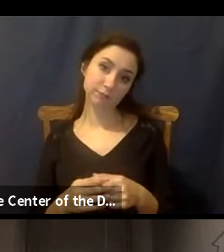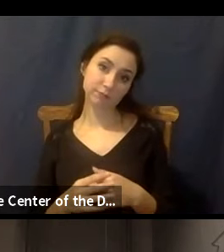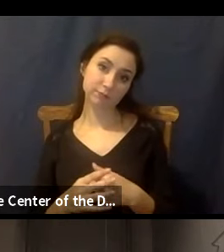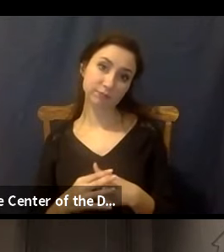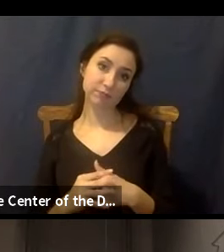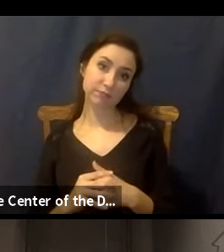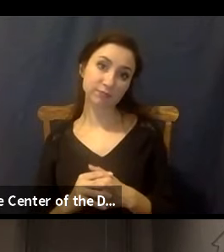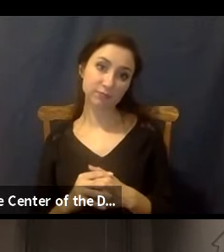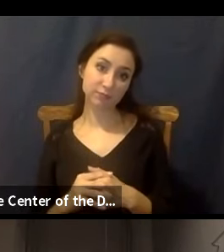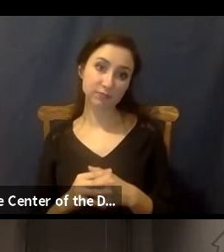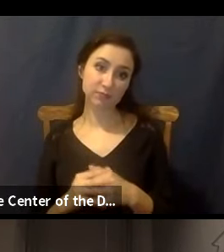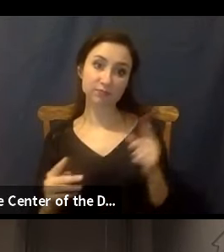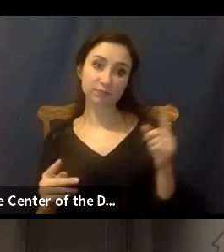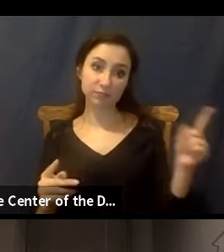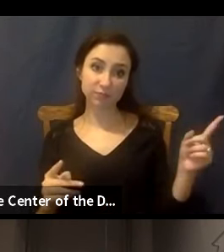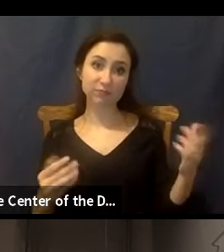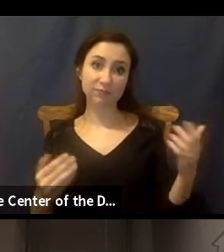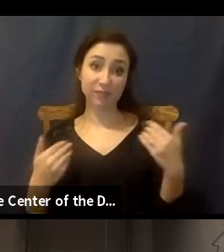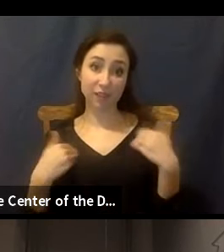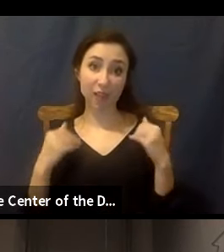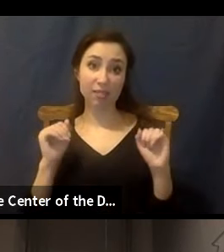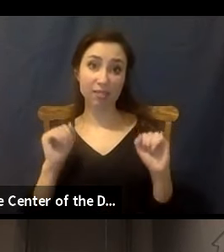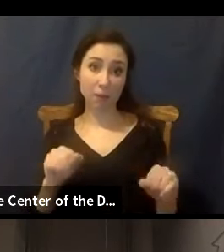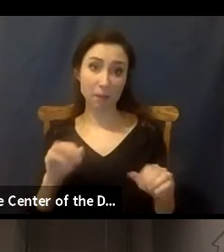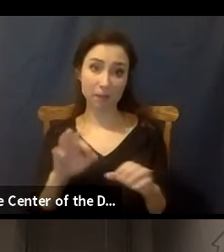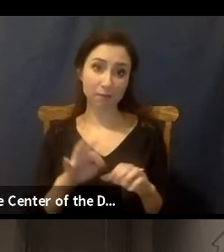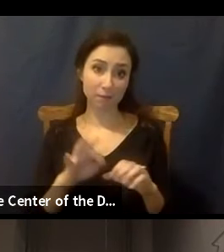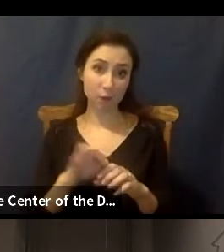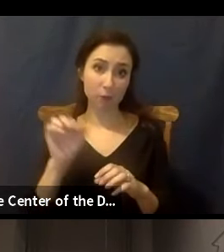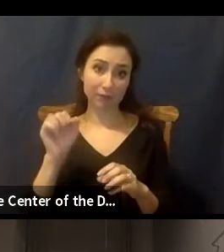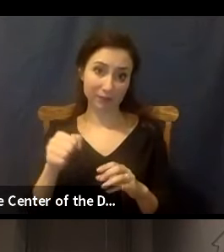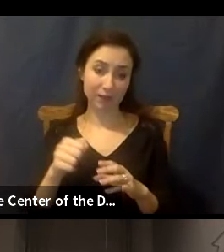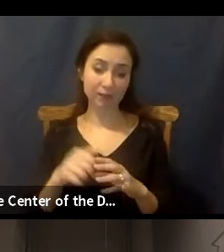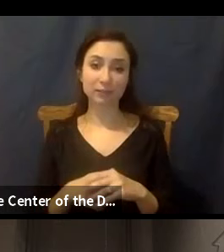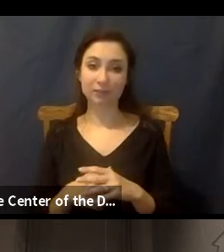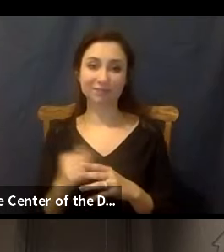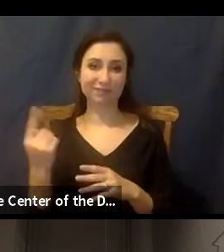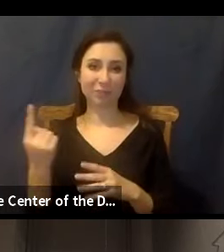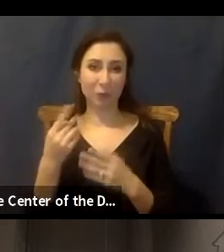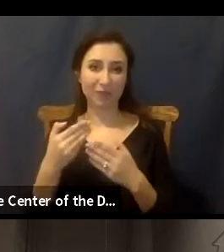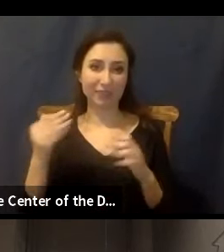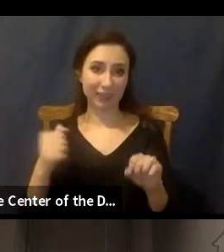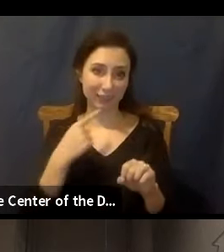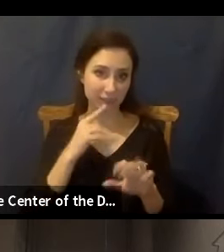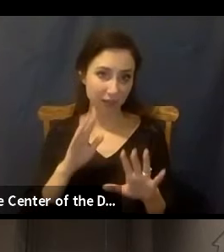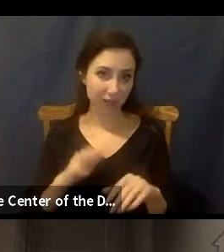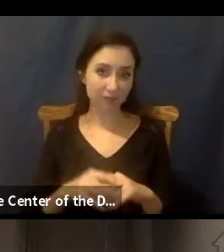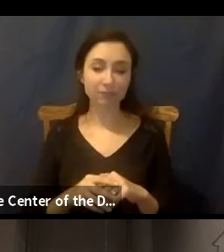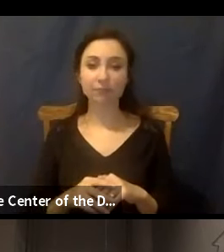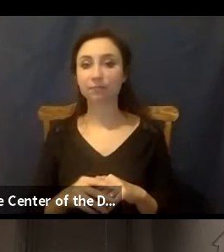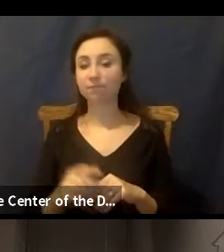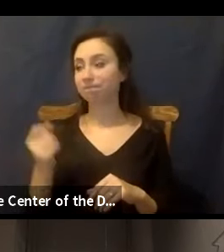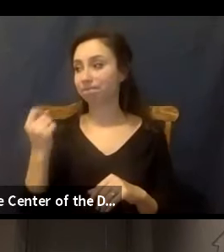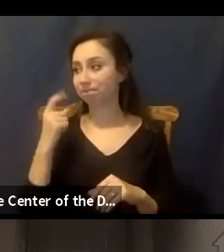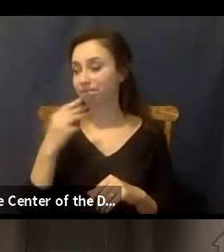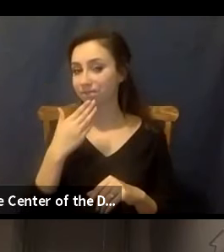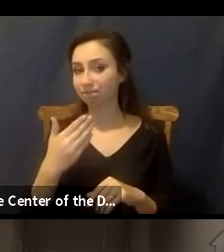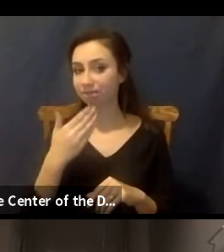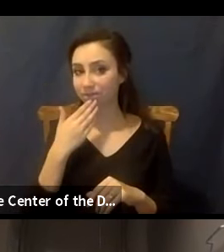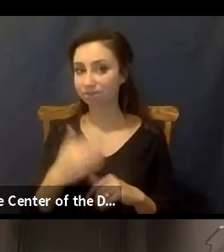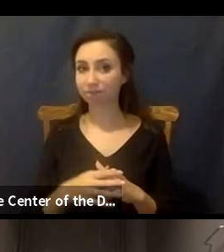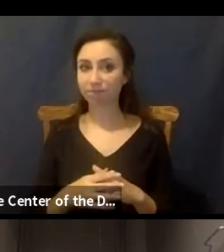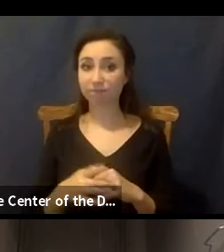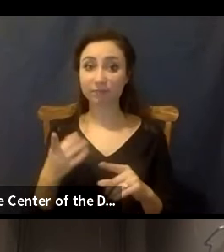she does have the ability to vote. That's all I can really say. Okay, understood. Thank you.